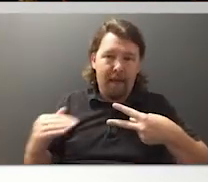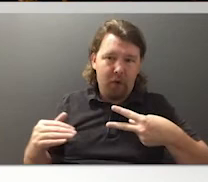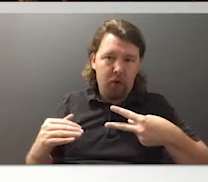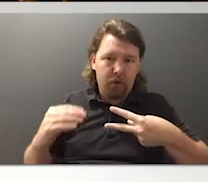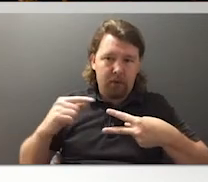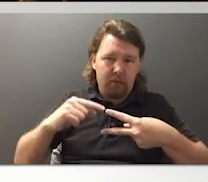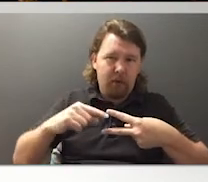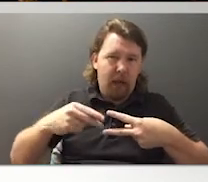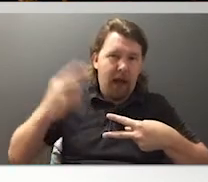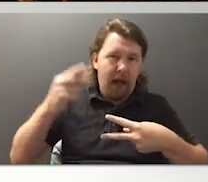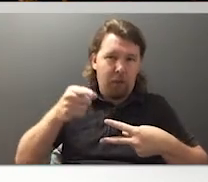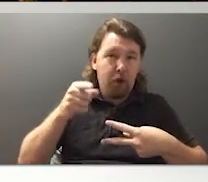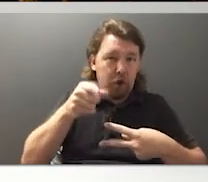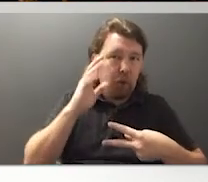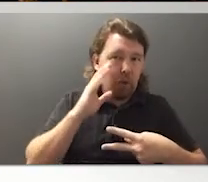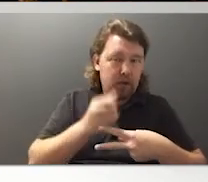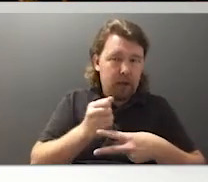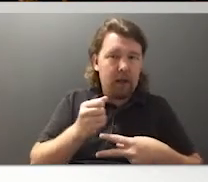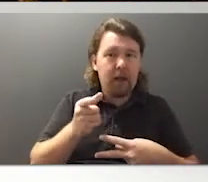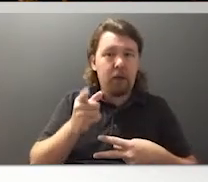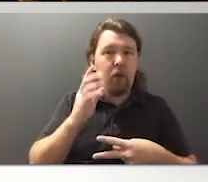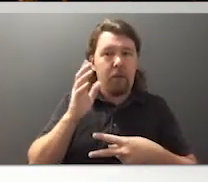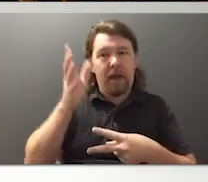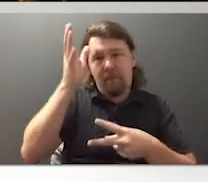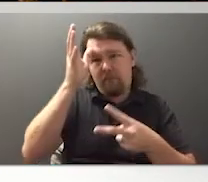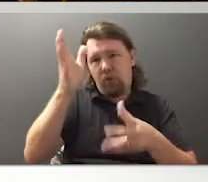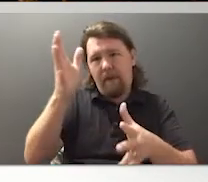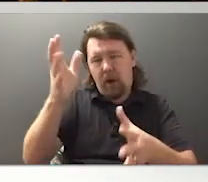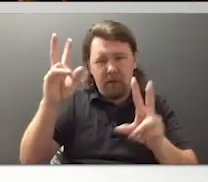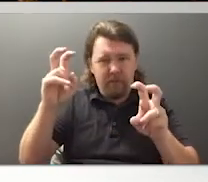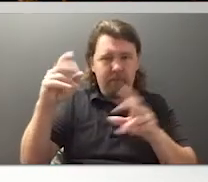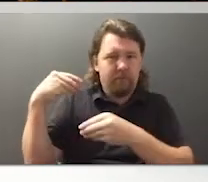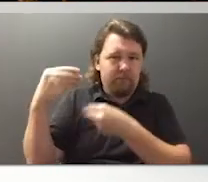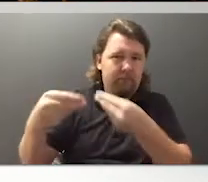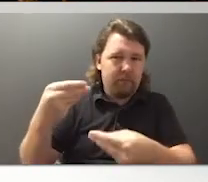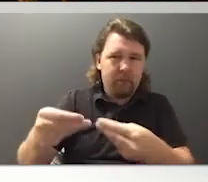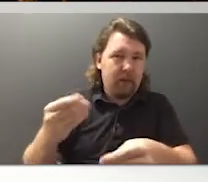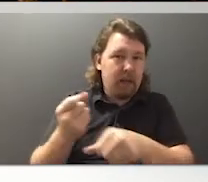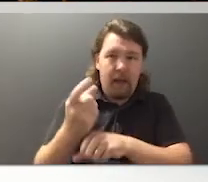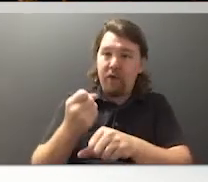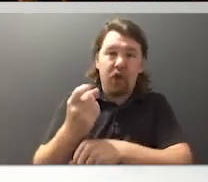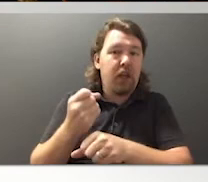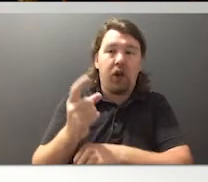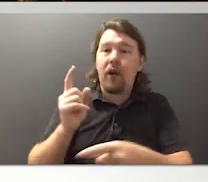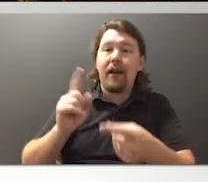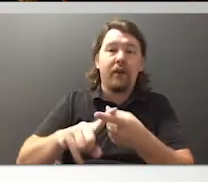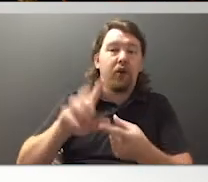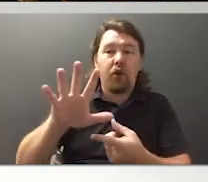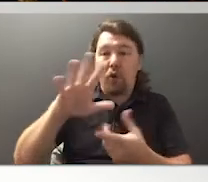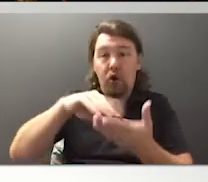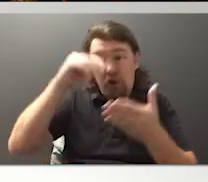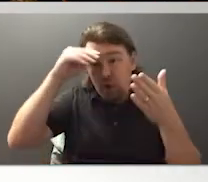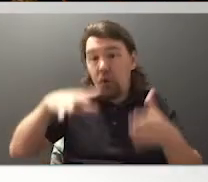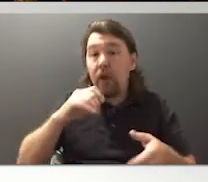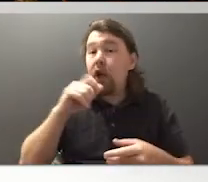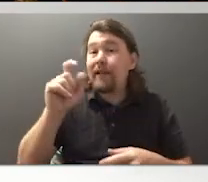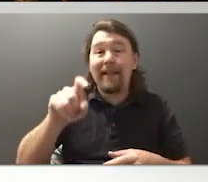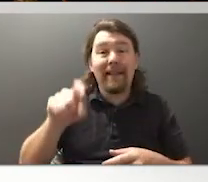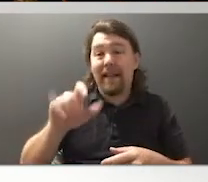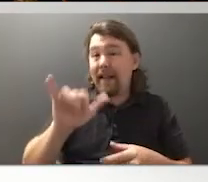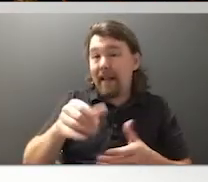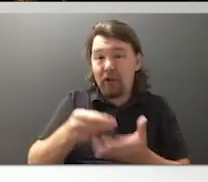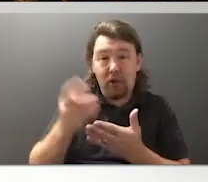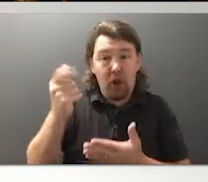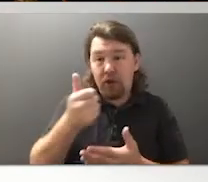loss, and you are grandfathered year after year after year until the child no longer needs the scholarship. Okay? If